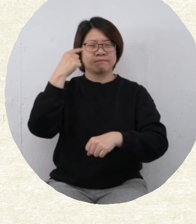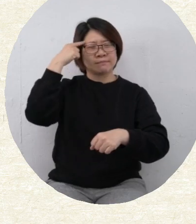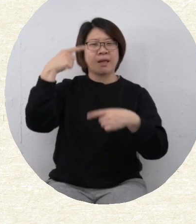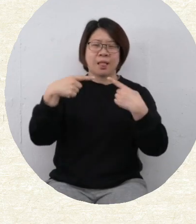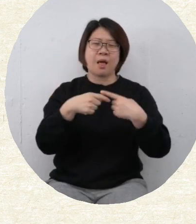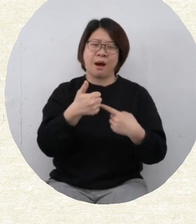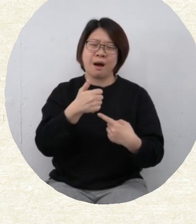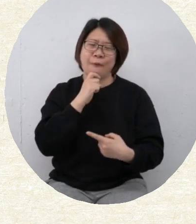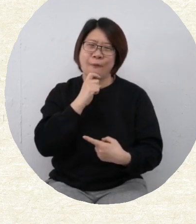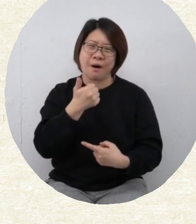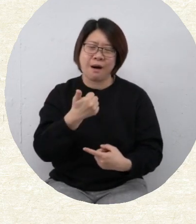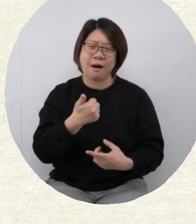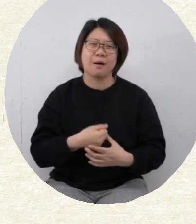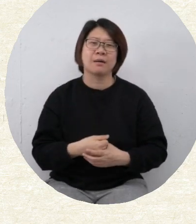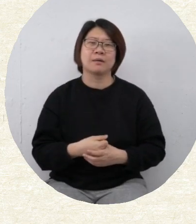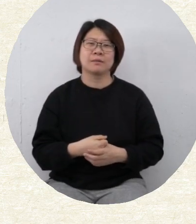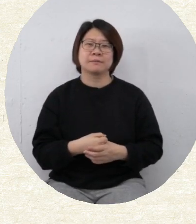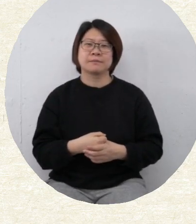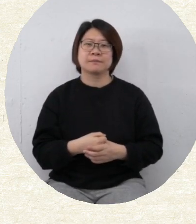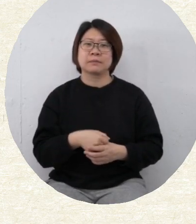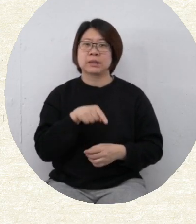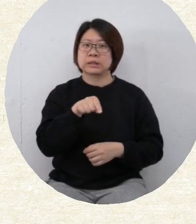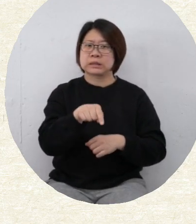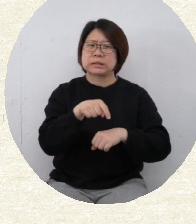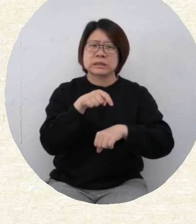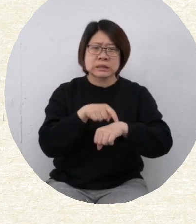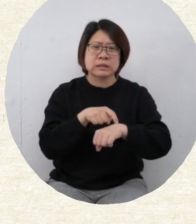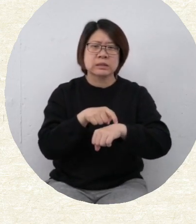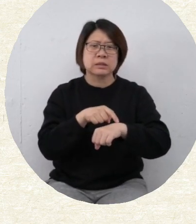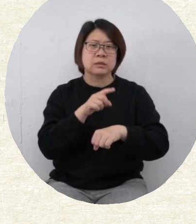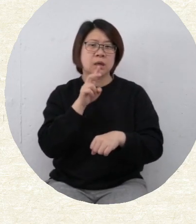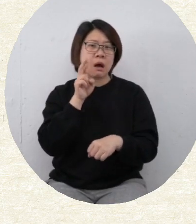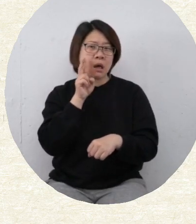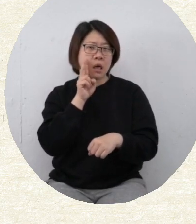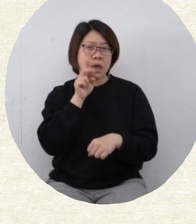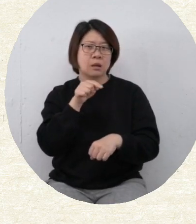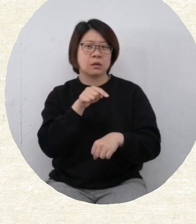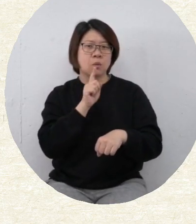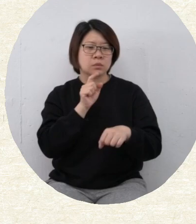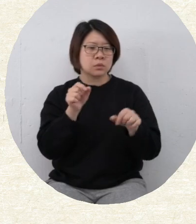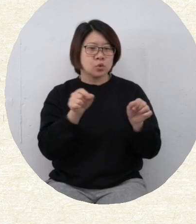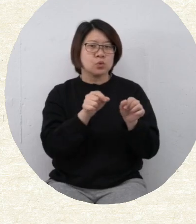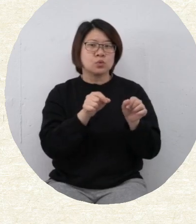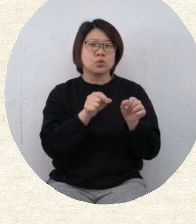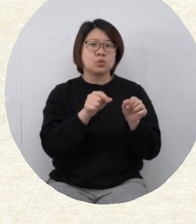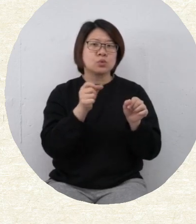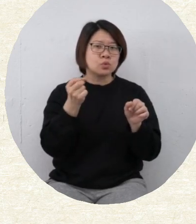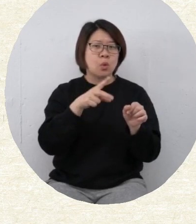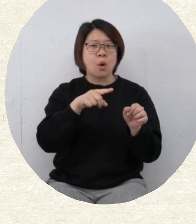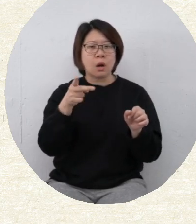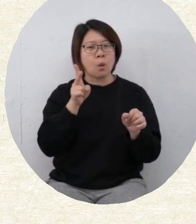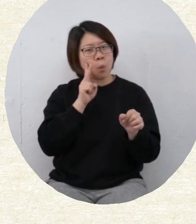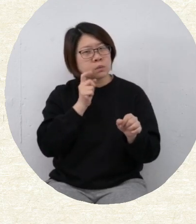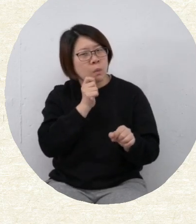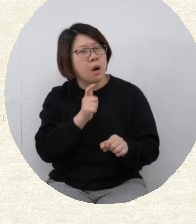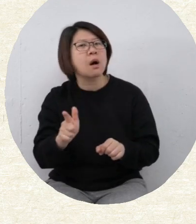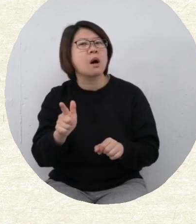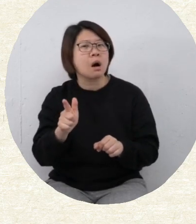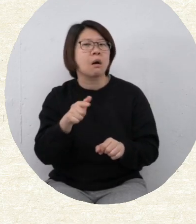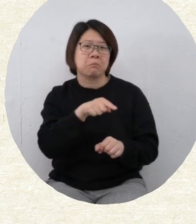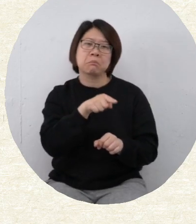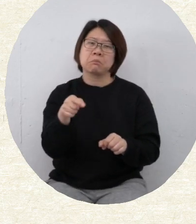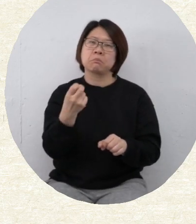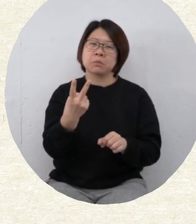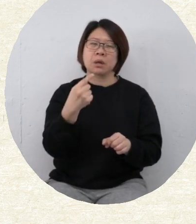flowers with these disposable containers. And when I started doing these drawings, it made sense.